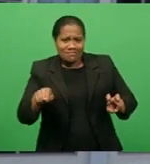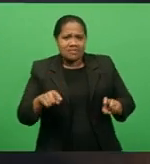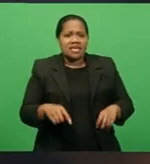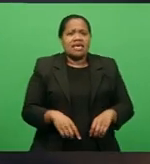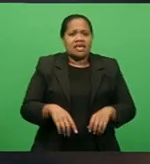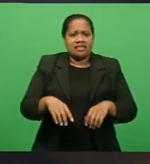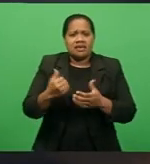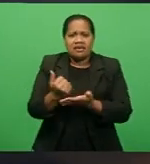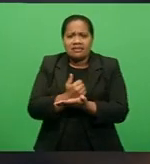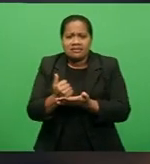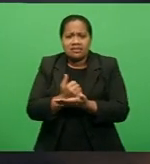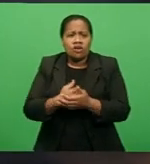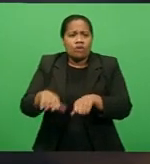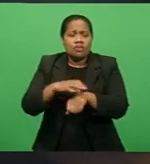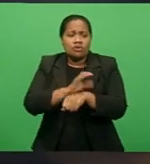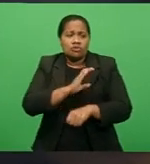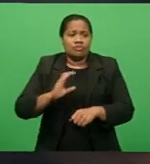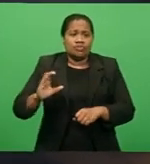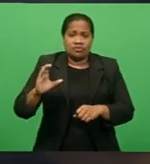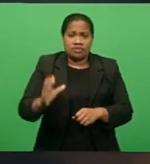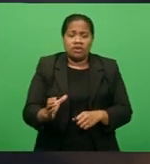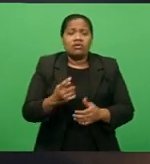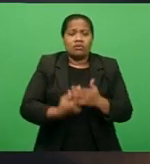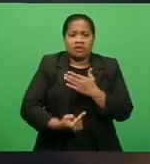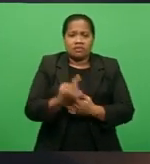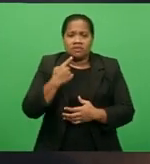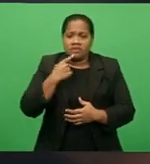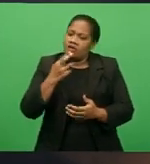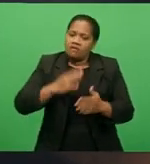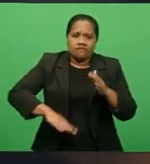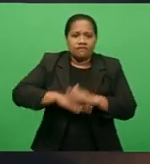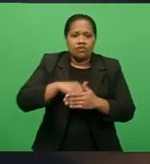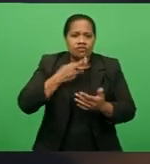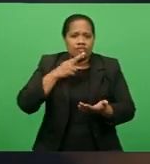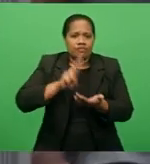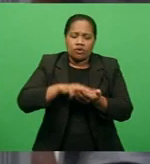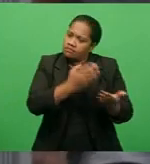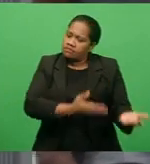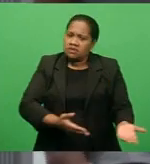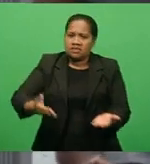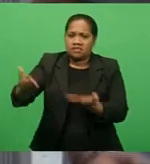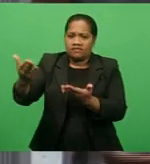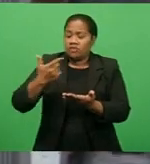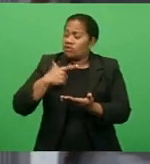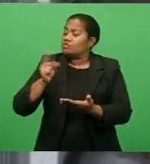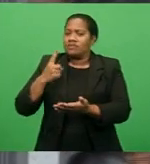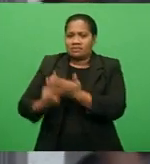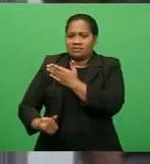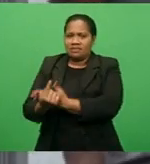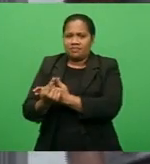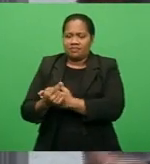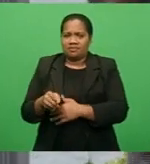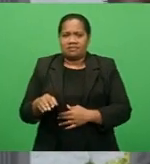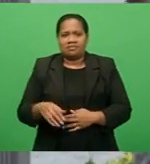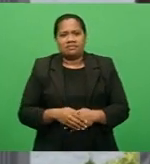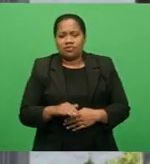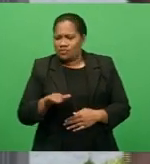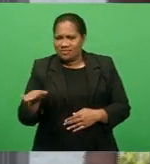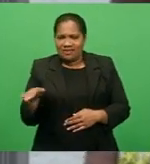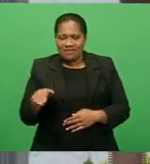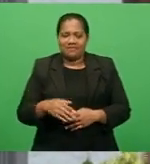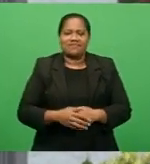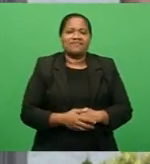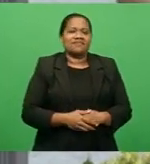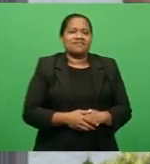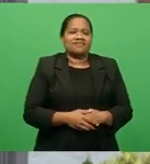Rusiati Tundravu has directed a full report to be submitted to him regarding the circumstances surrounding the alleged detainment. Kelly